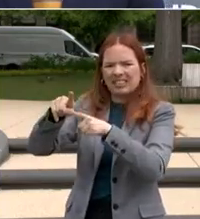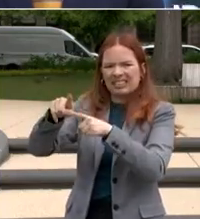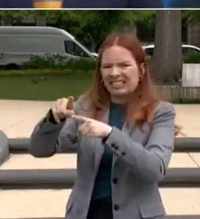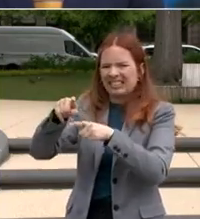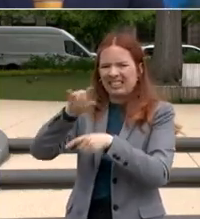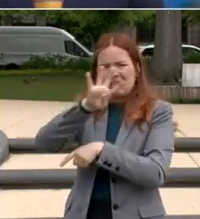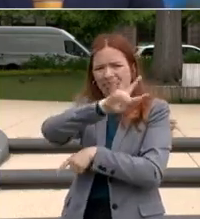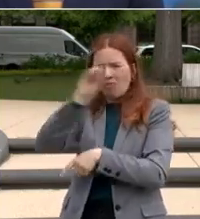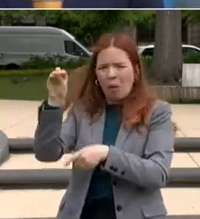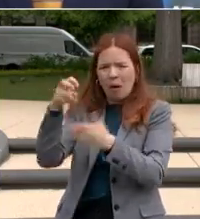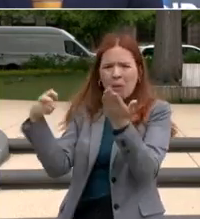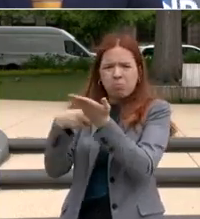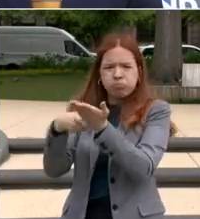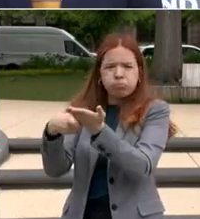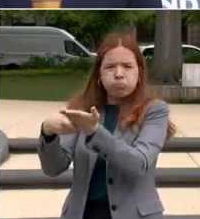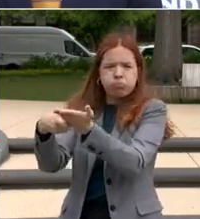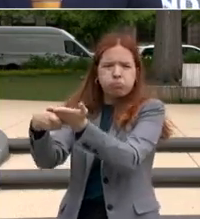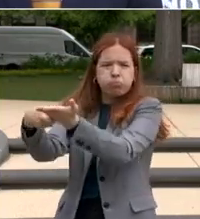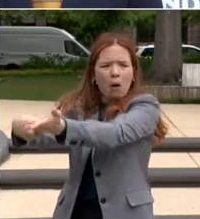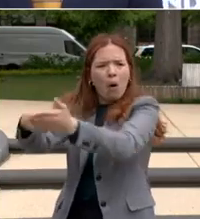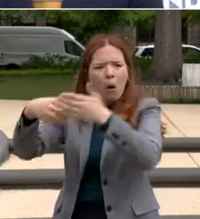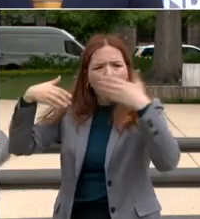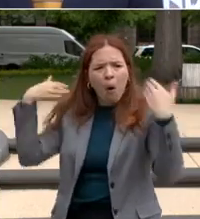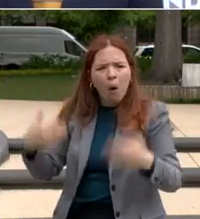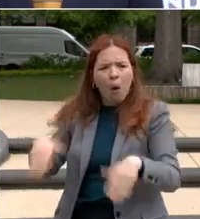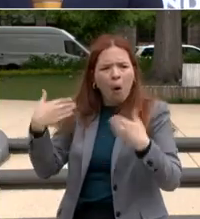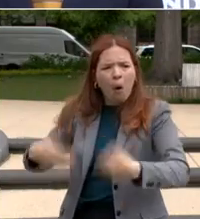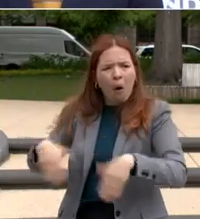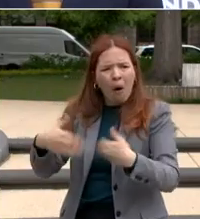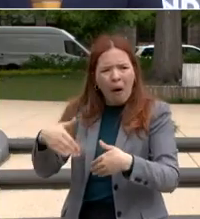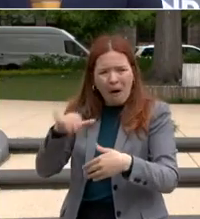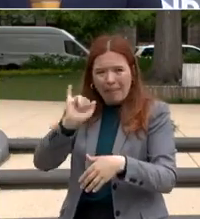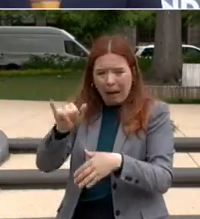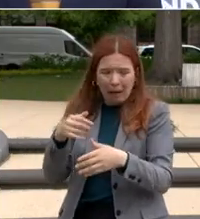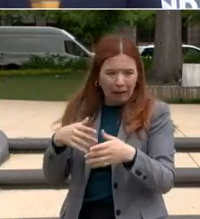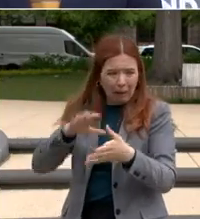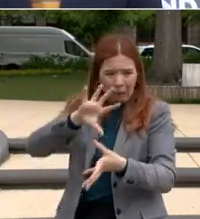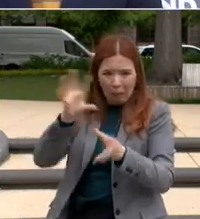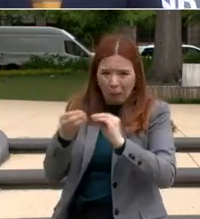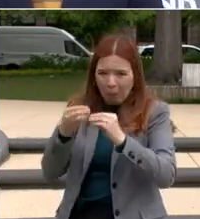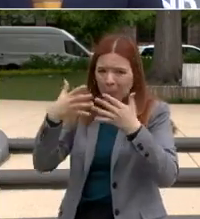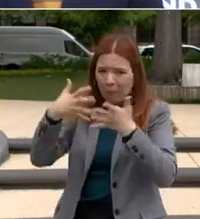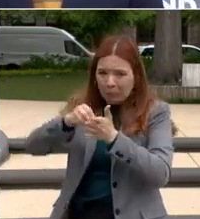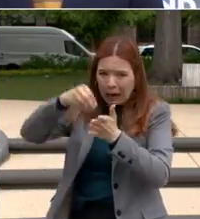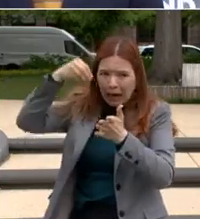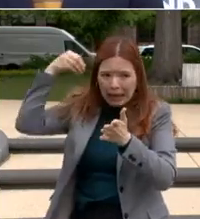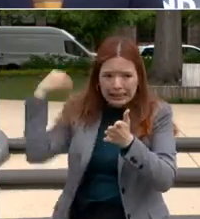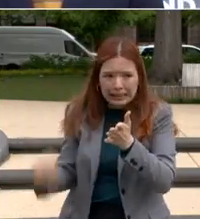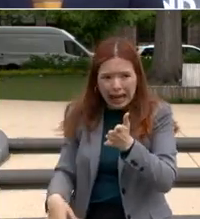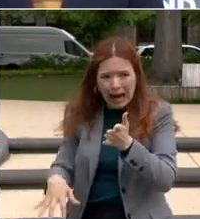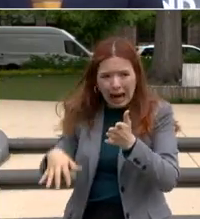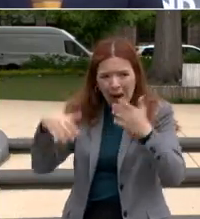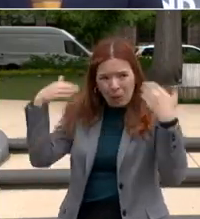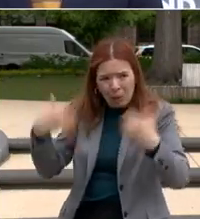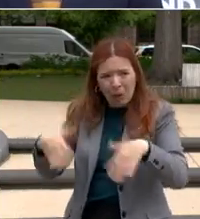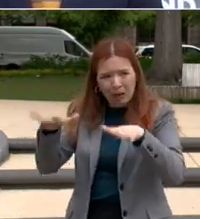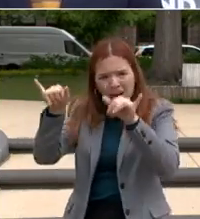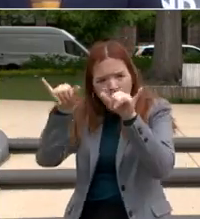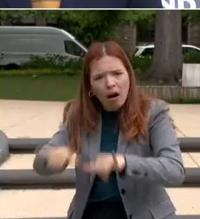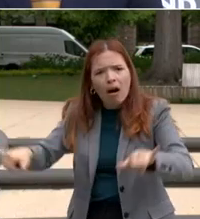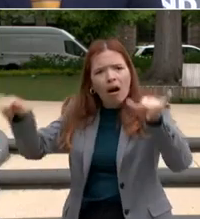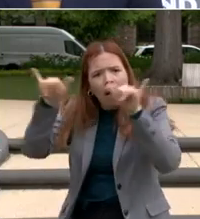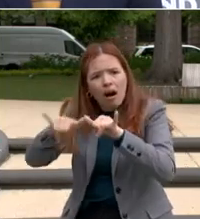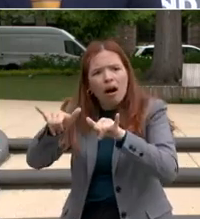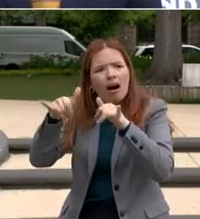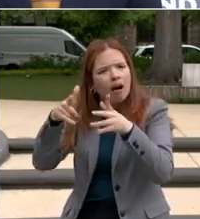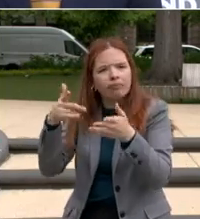of thousands of dollars in outstanding tickets. And as it turns out, that's not uncommon, and actually not even close to being the worst offender